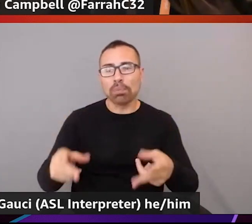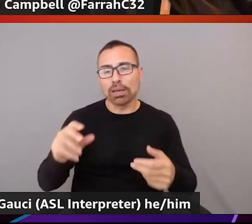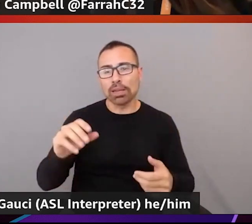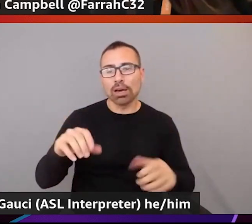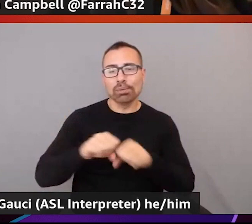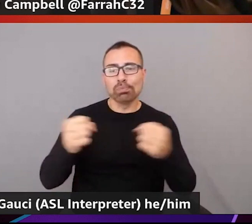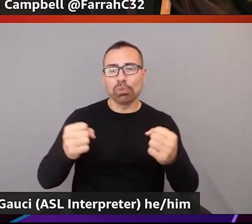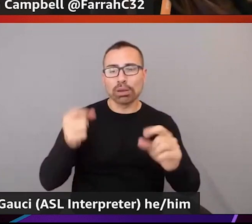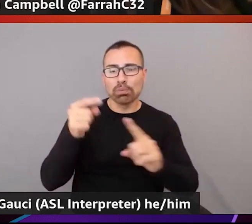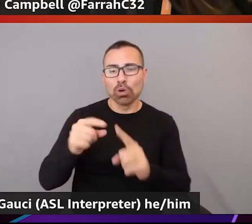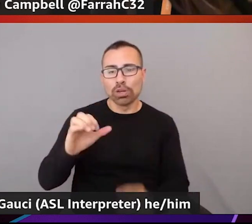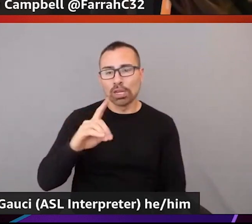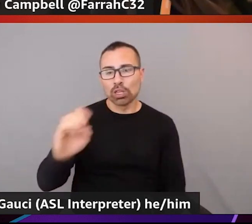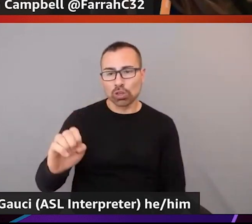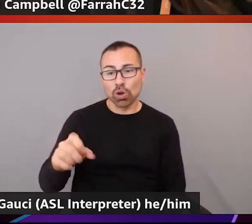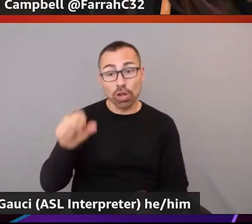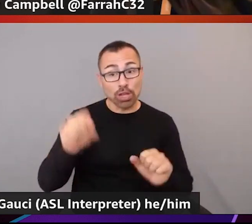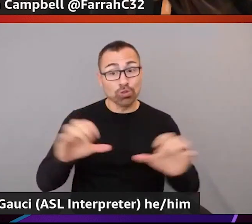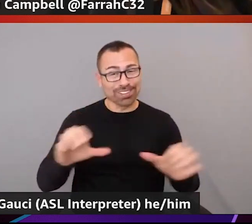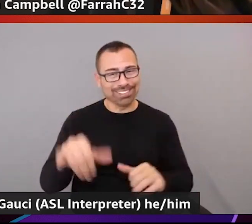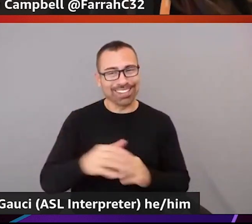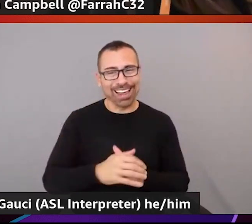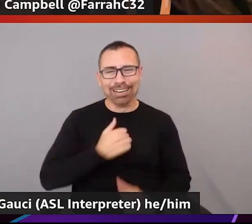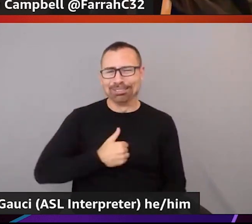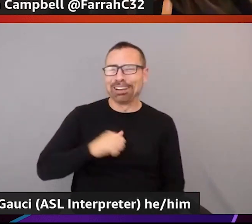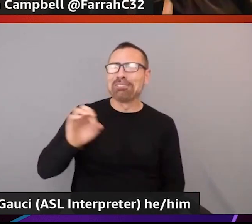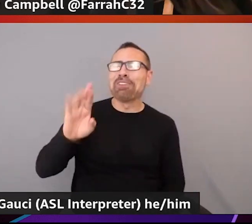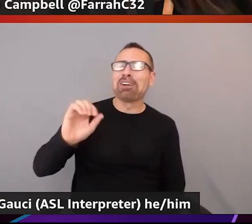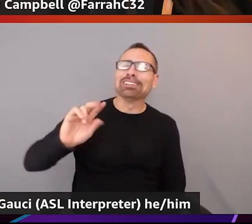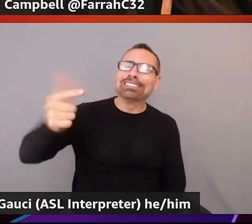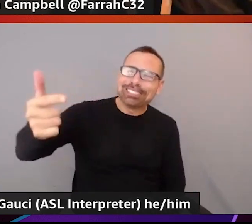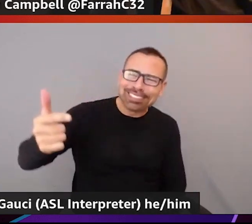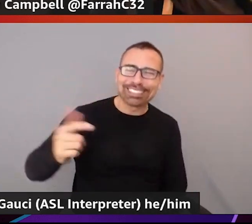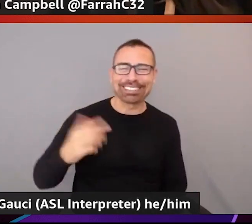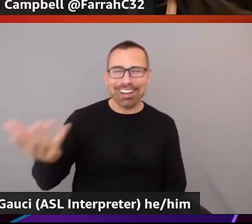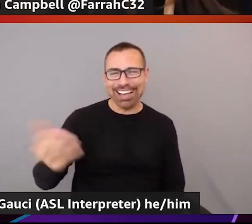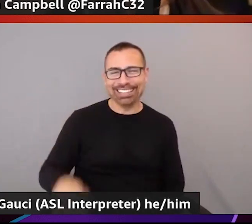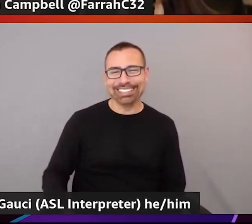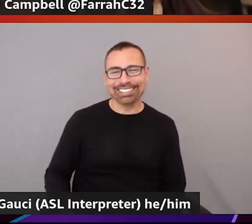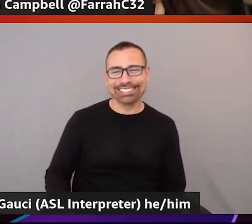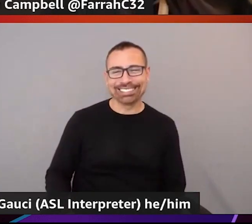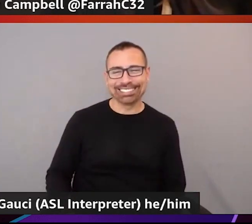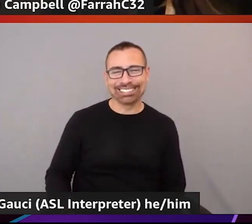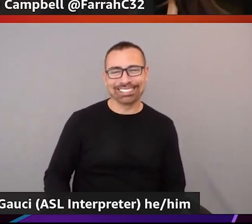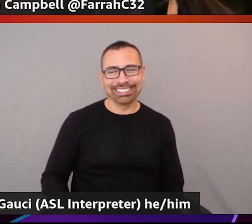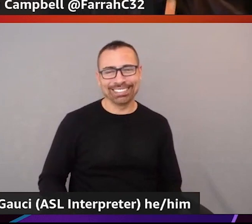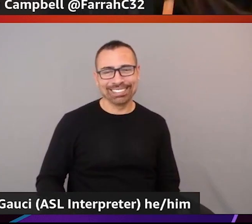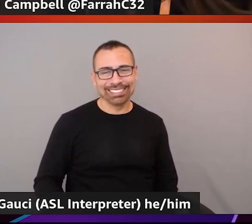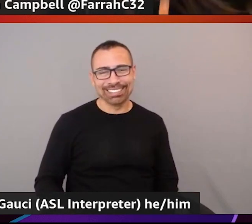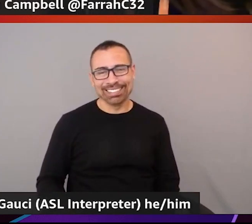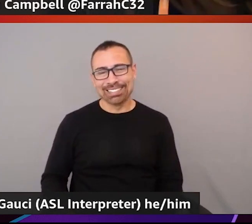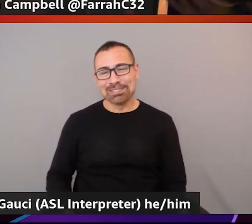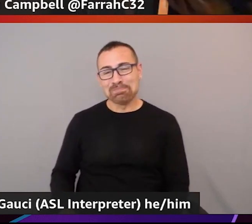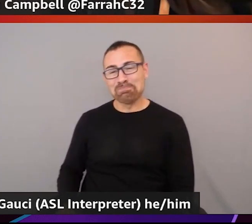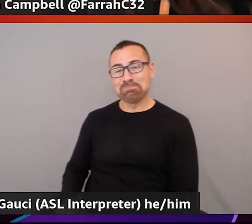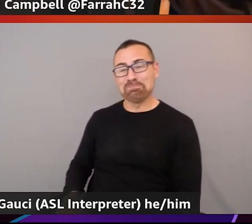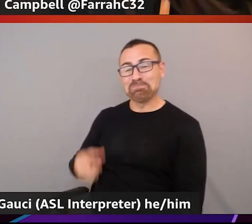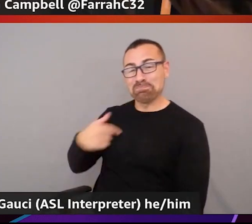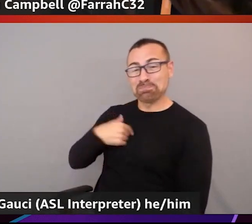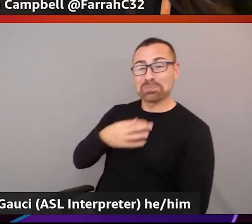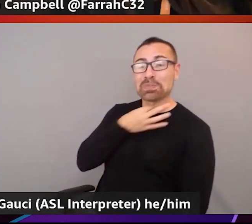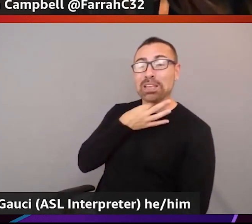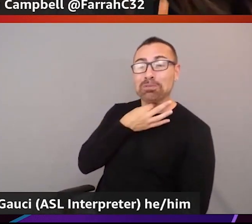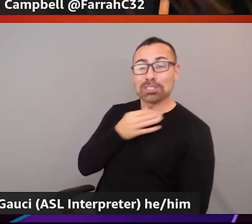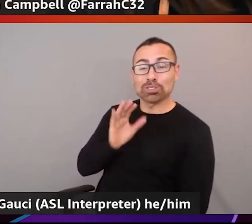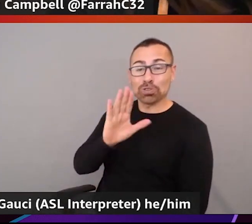it's deployed out. Sorry, Farrah, go. You ask a question now. No, I was just really curious. You hear a lot of teams